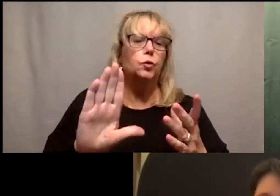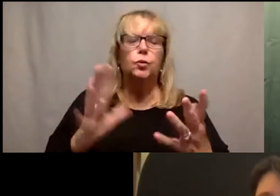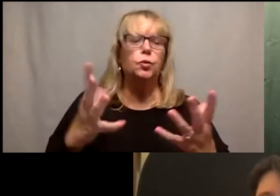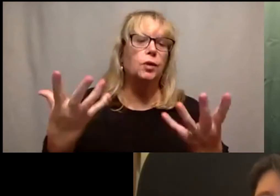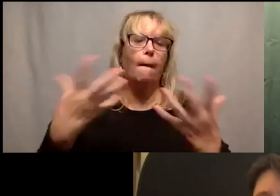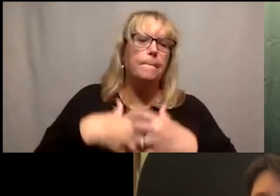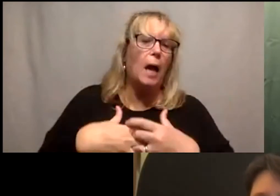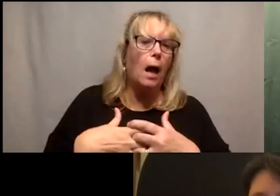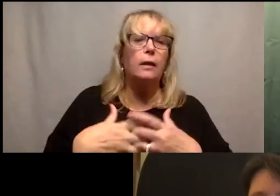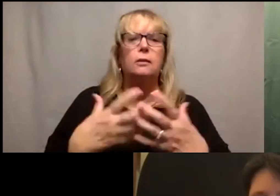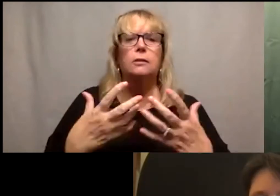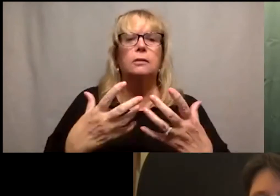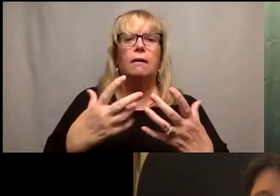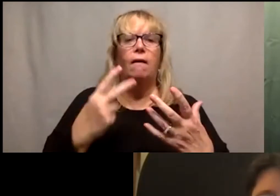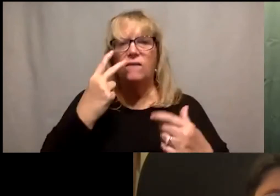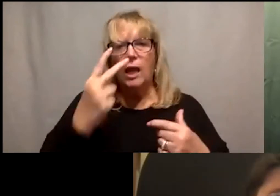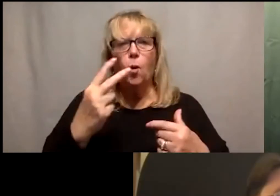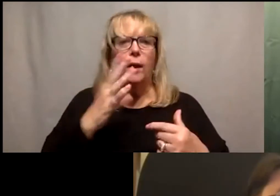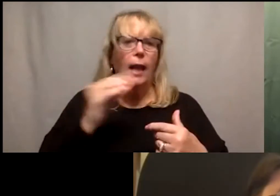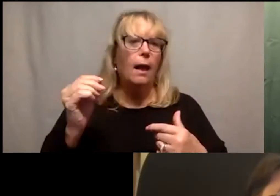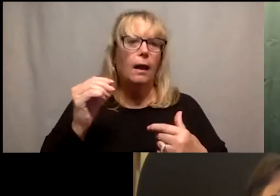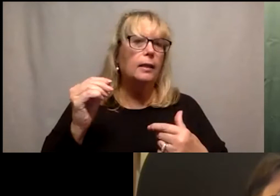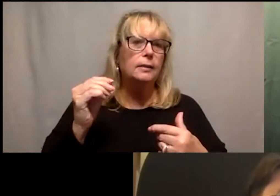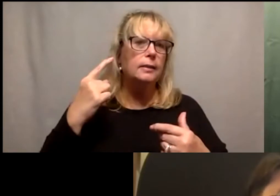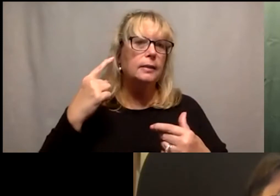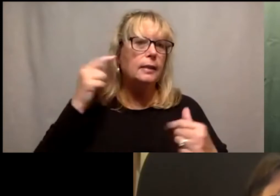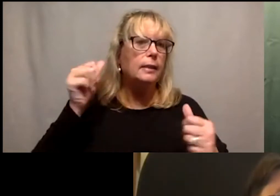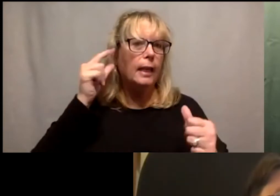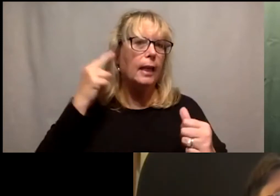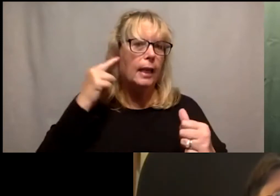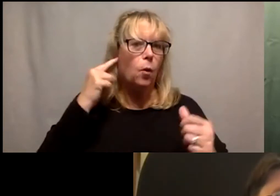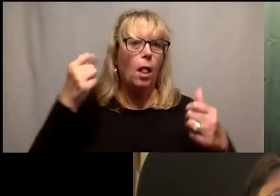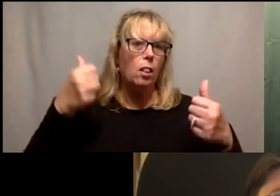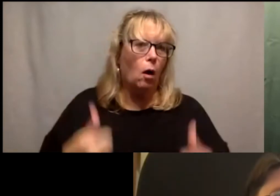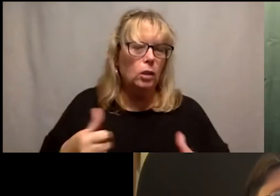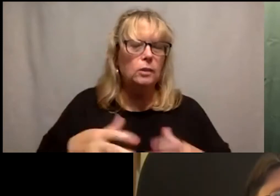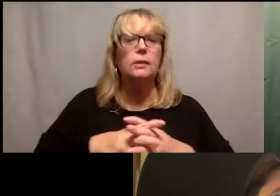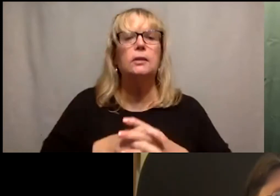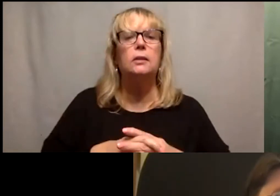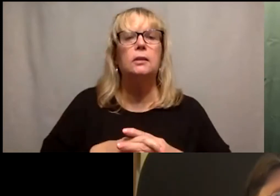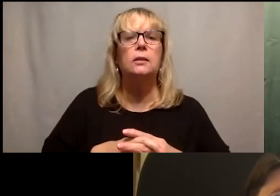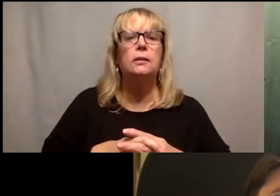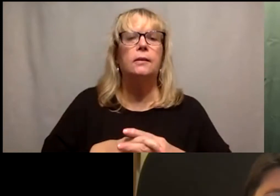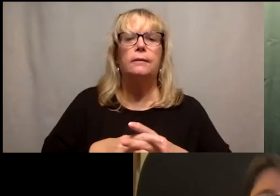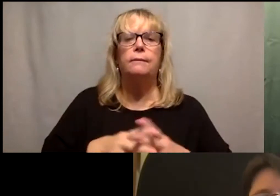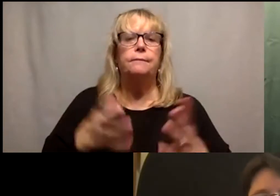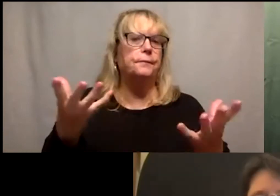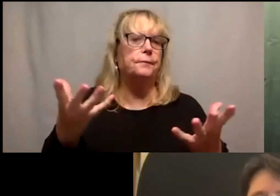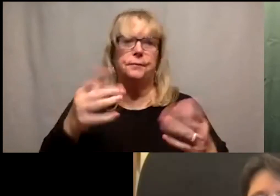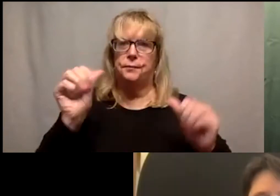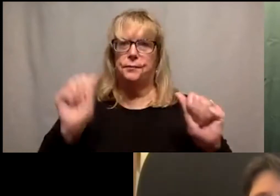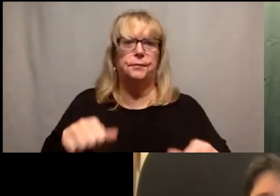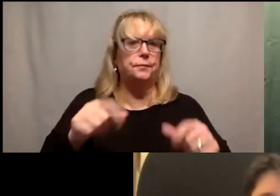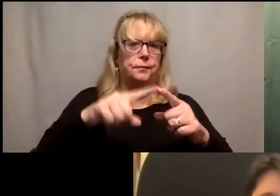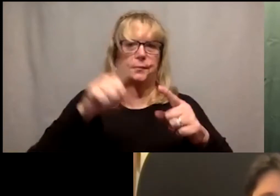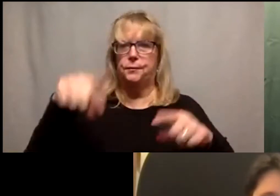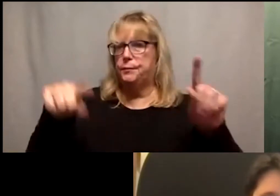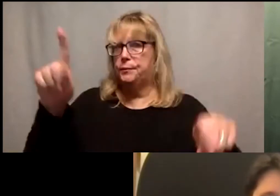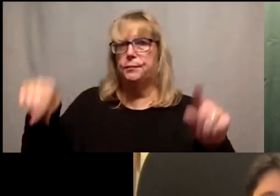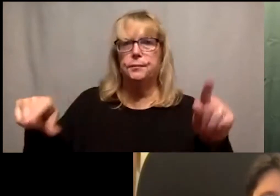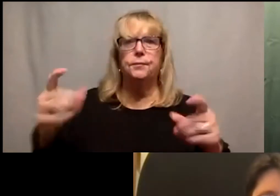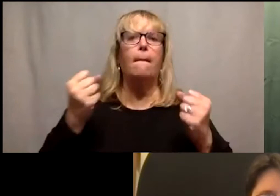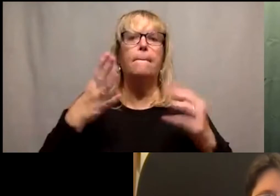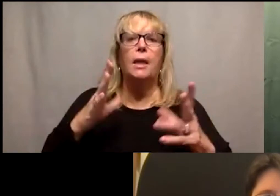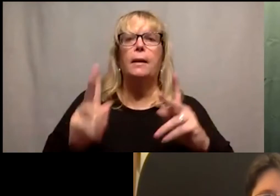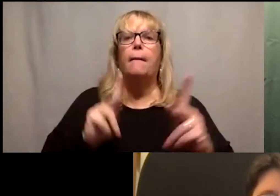is combined vision and hearing loss? It can be a wide range of things. A lot of